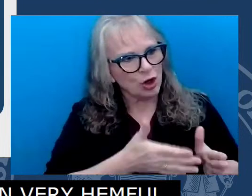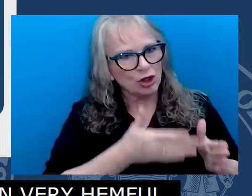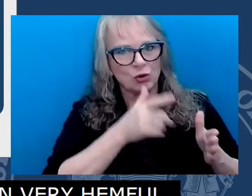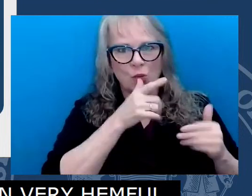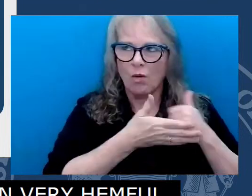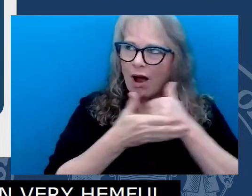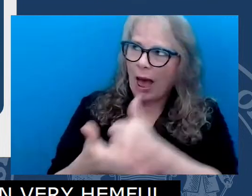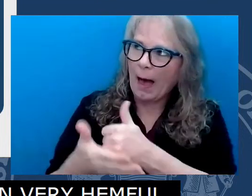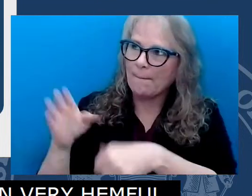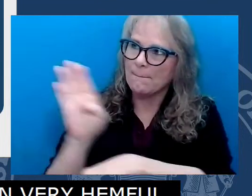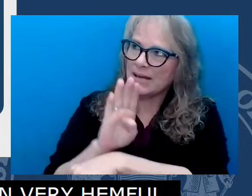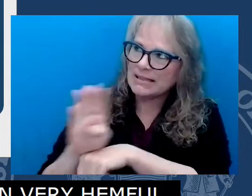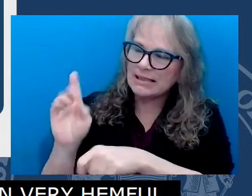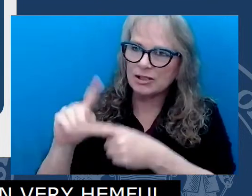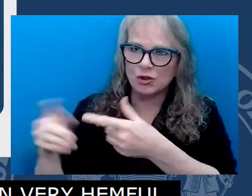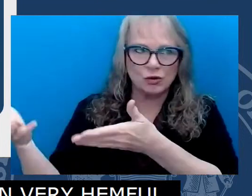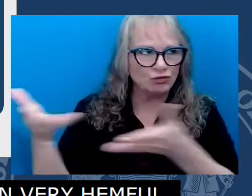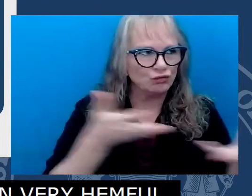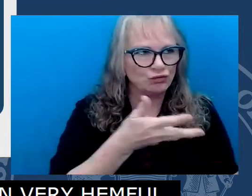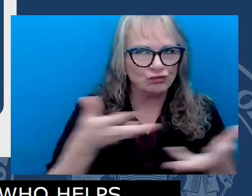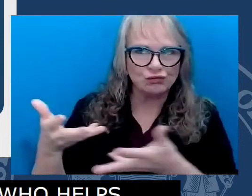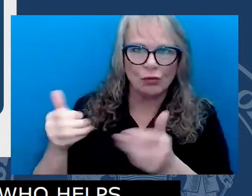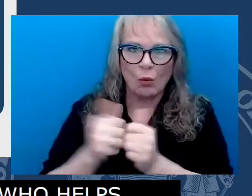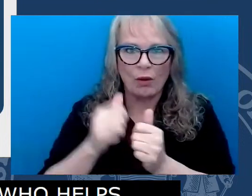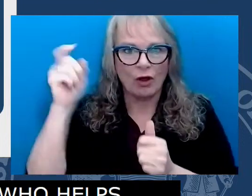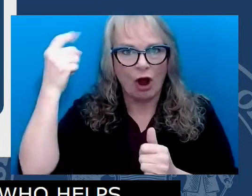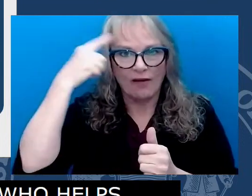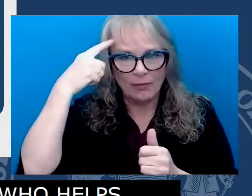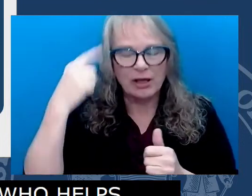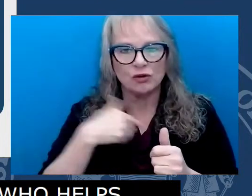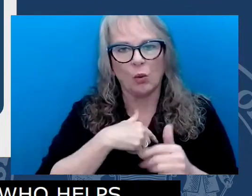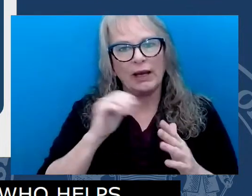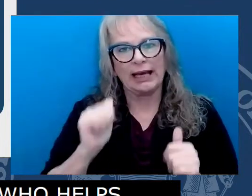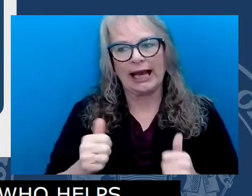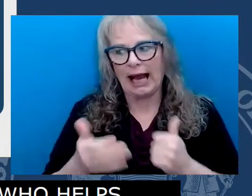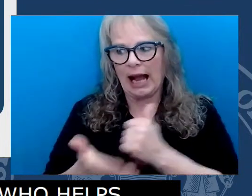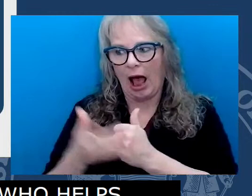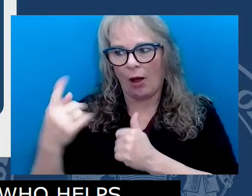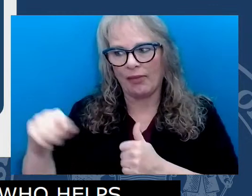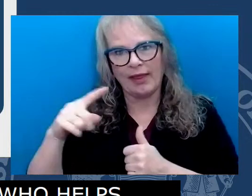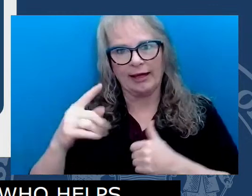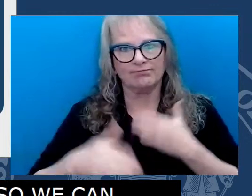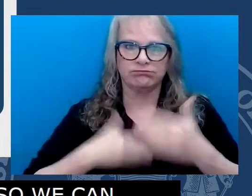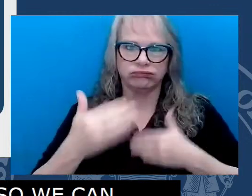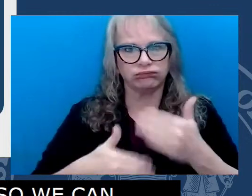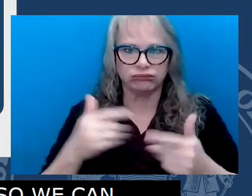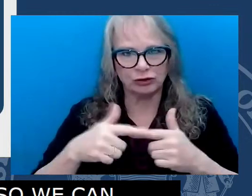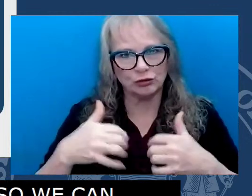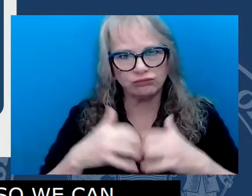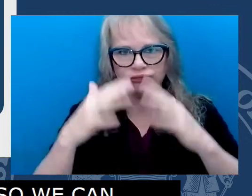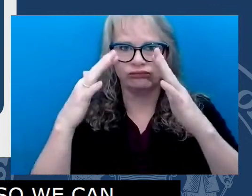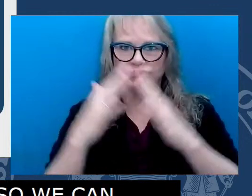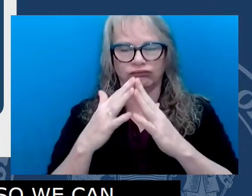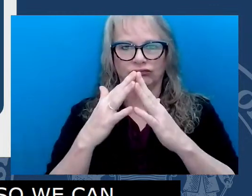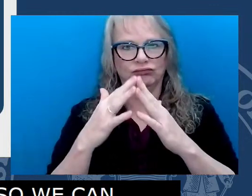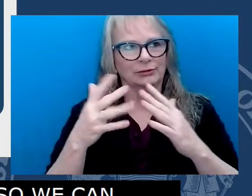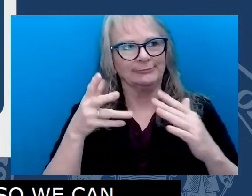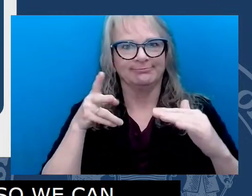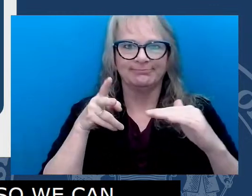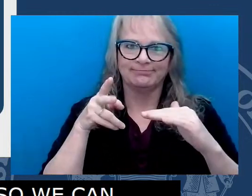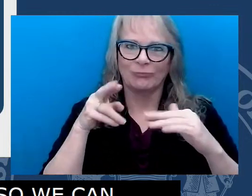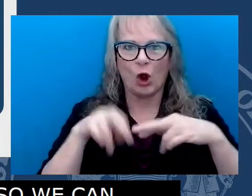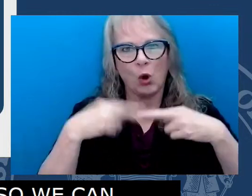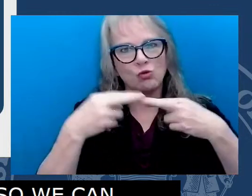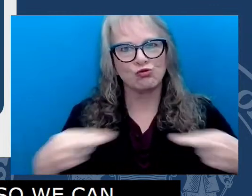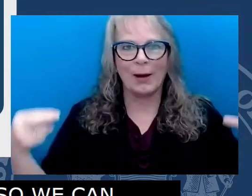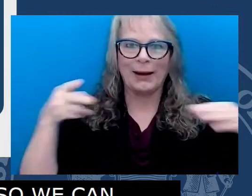with local government so that we can move that process along and get folks to a ribbon cutting as soon as possible.